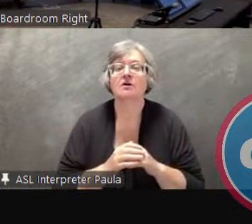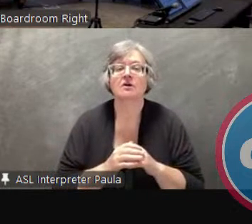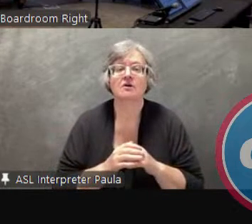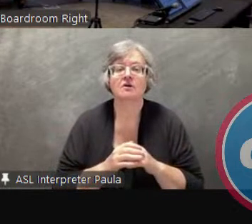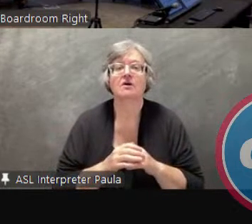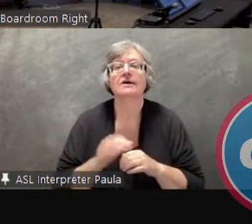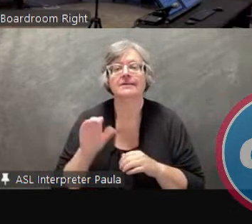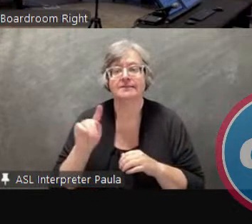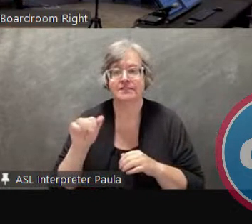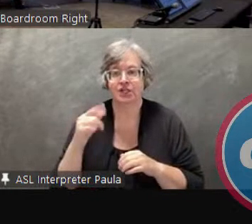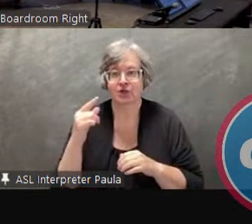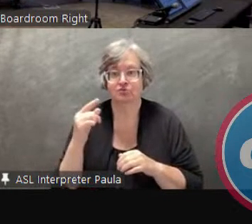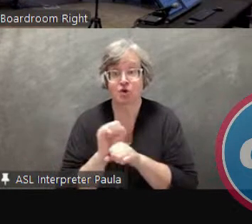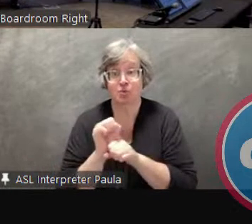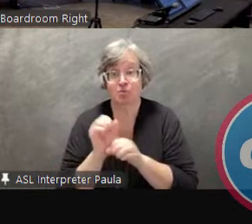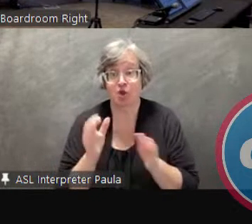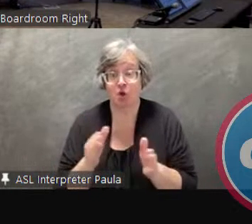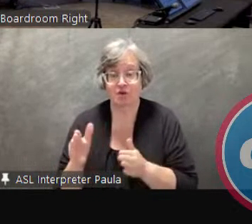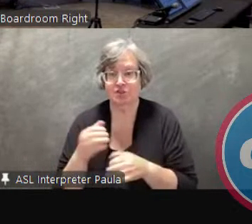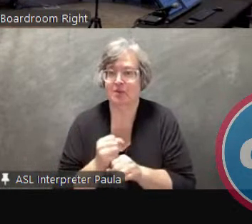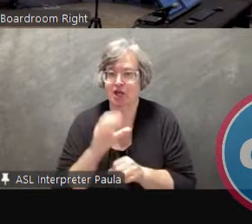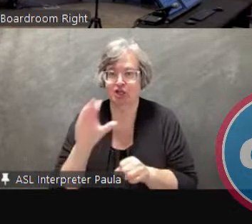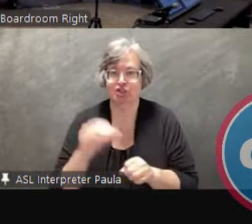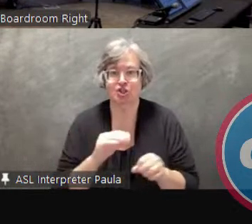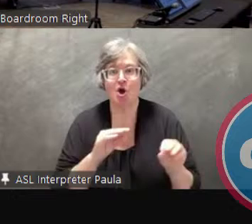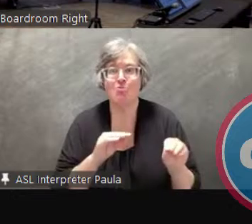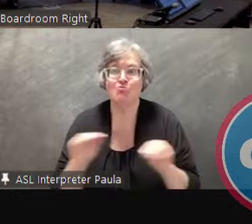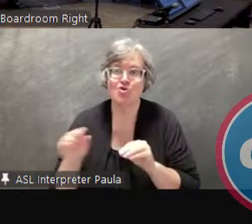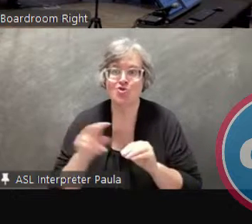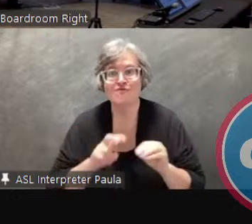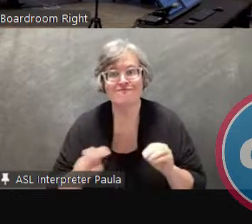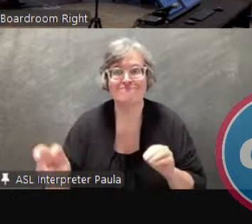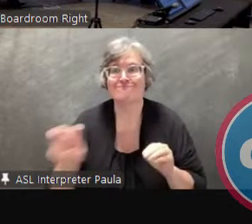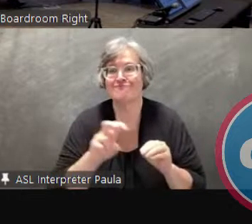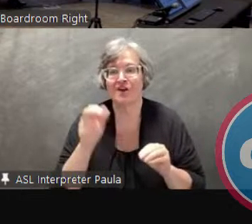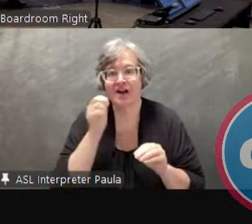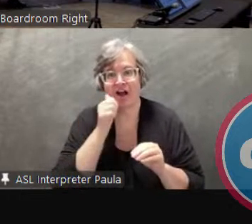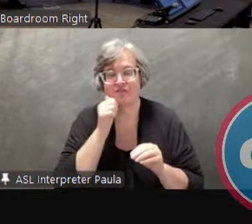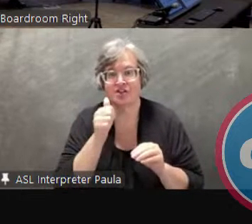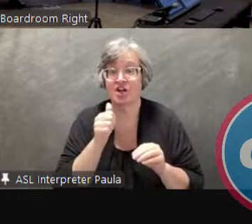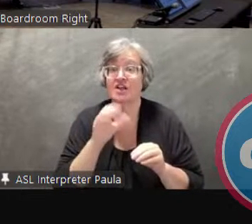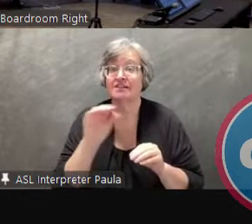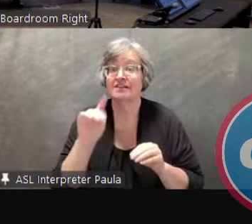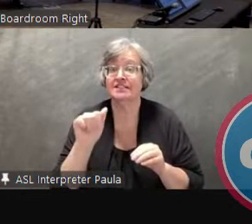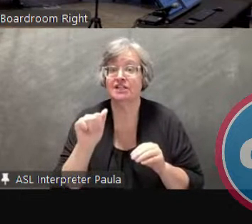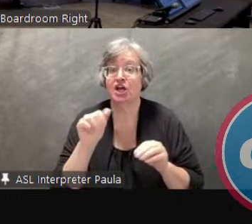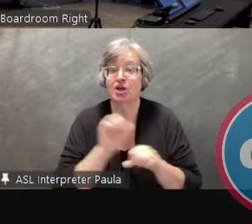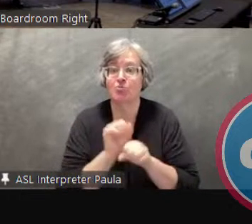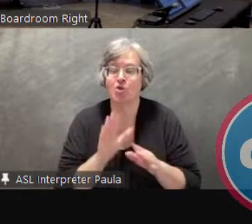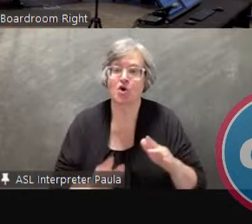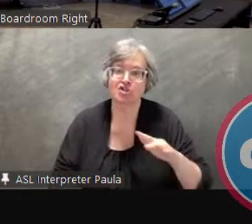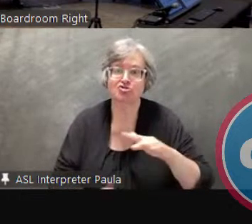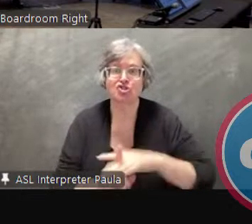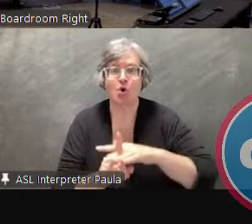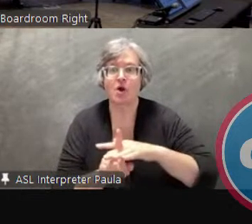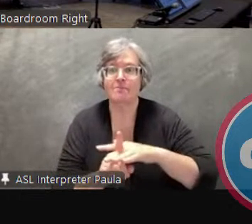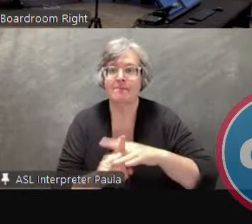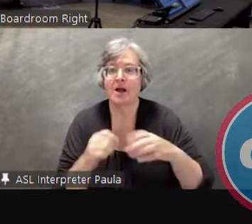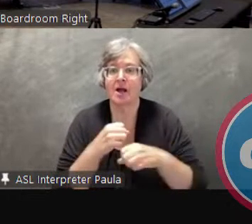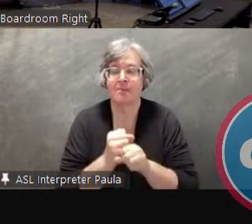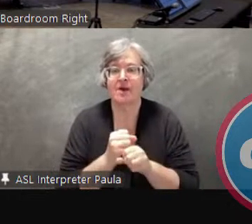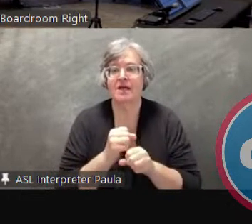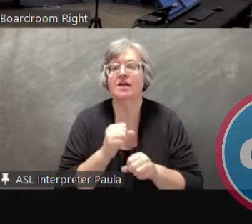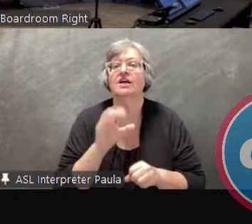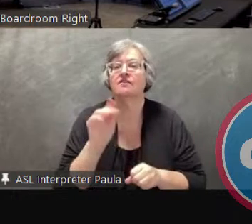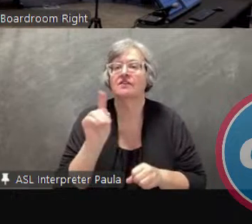the CTA employees who make Chicago move every single day showed up and made this city, the agency,